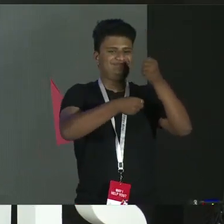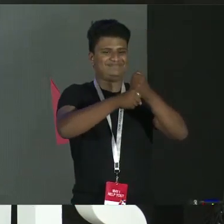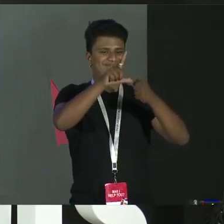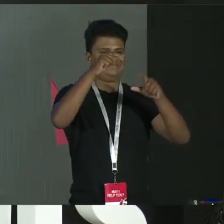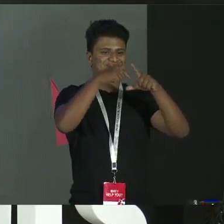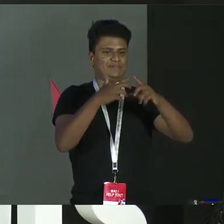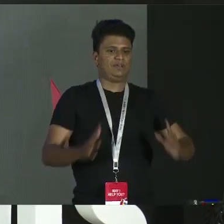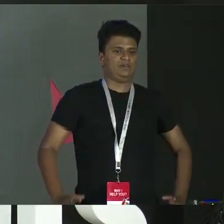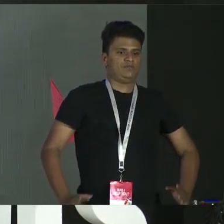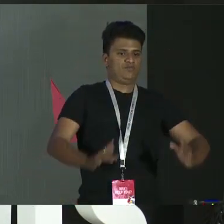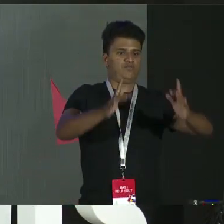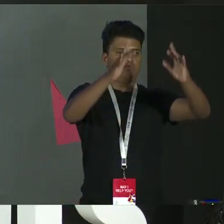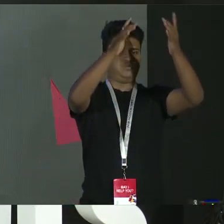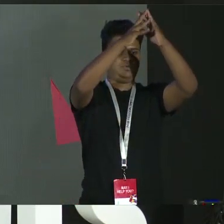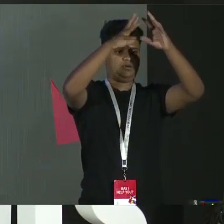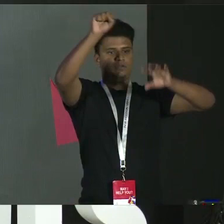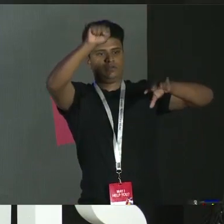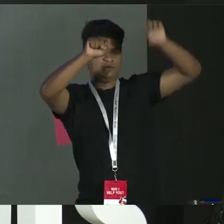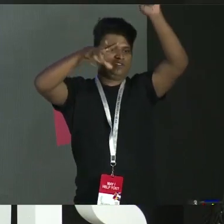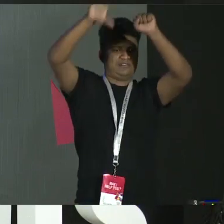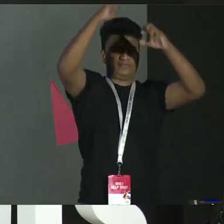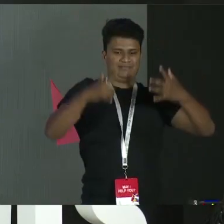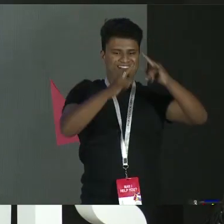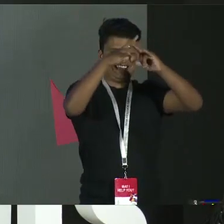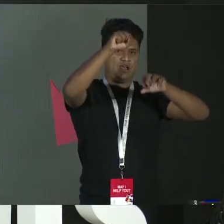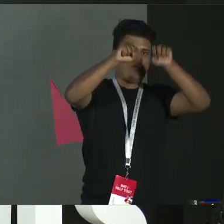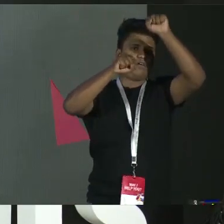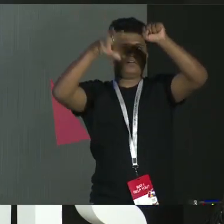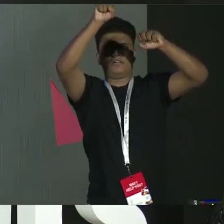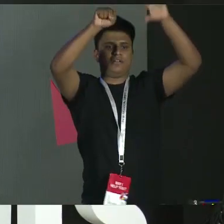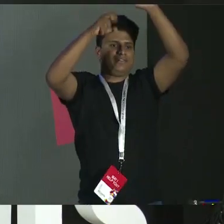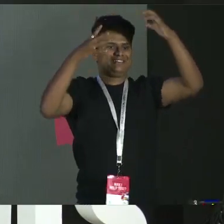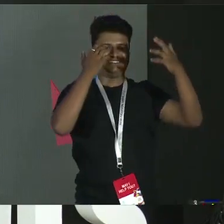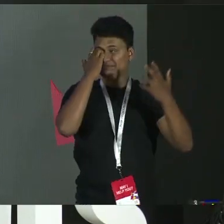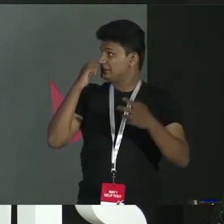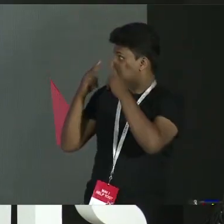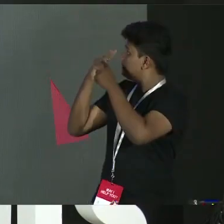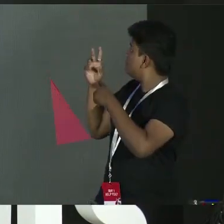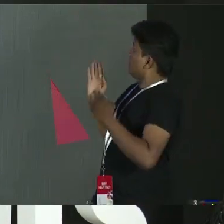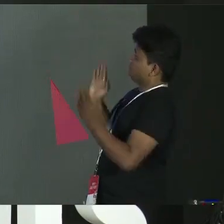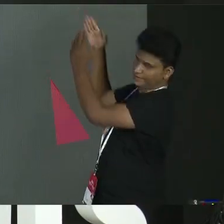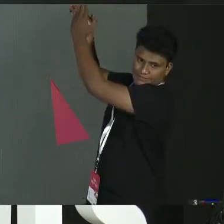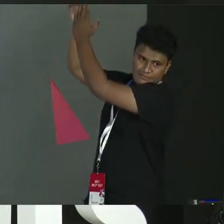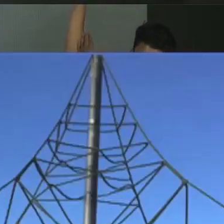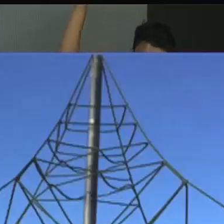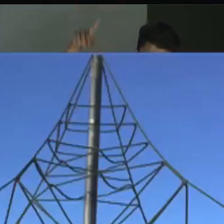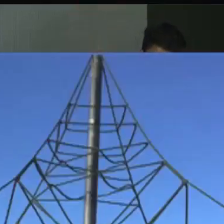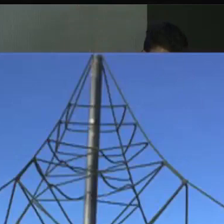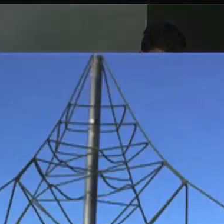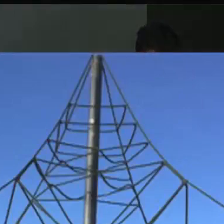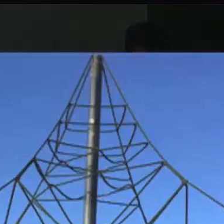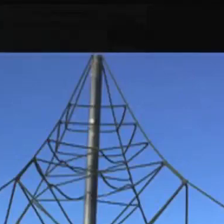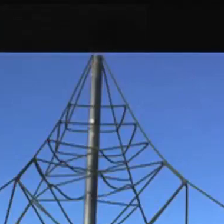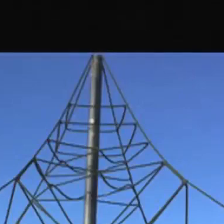structure. This one is rope-based, pyramid-shaped. It's in Golden